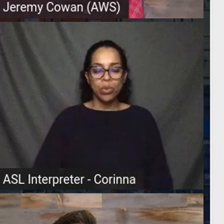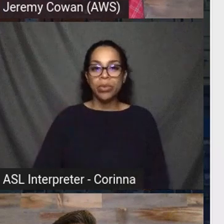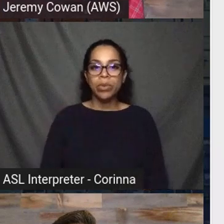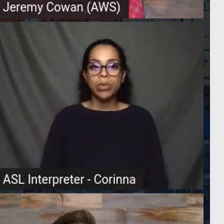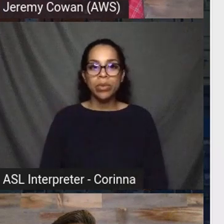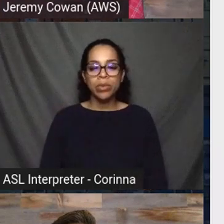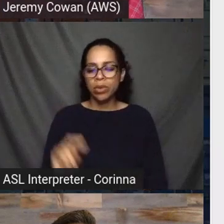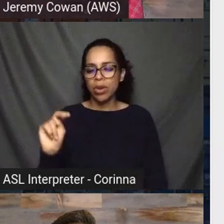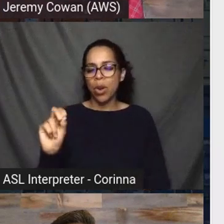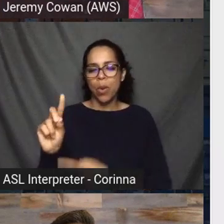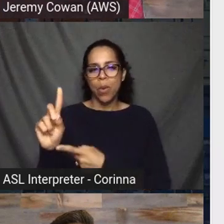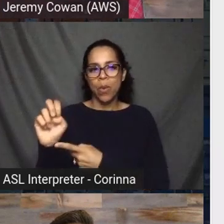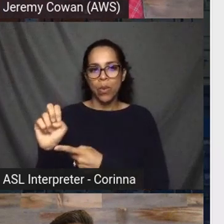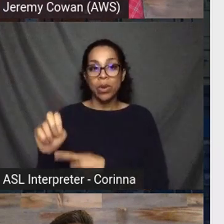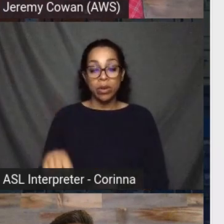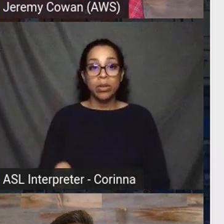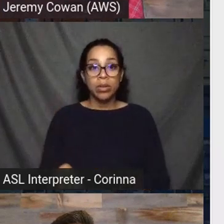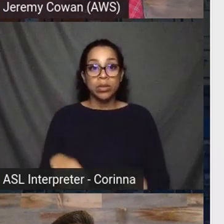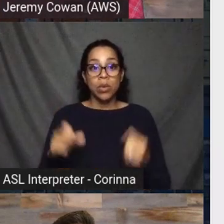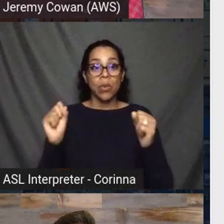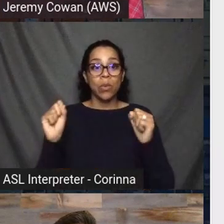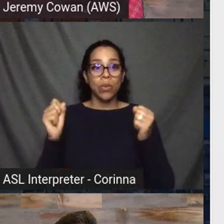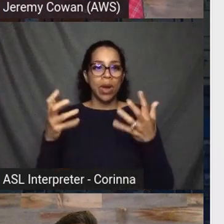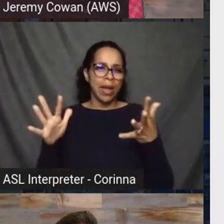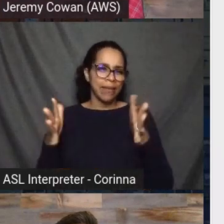So kind of working backwards, right?